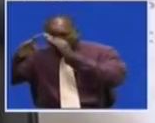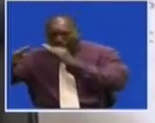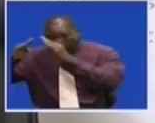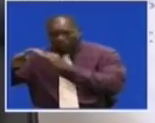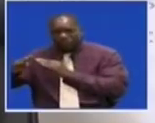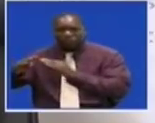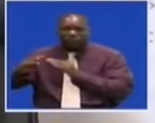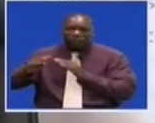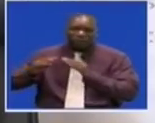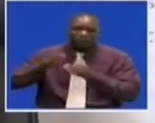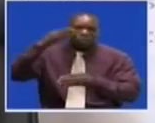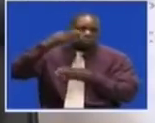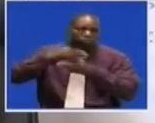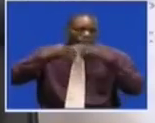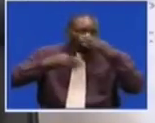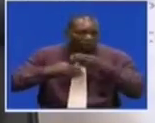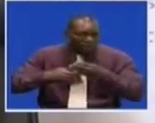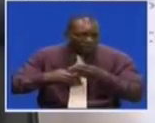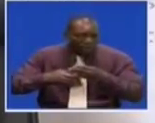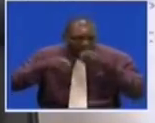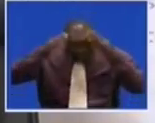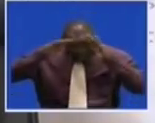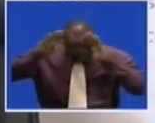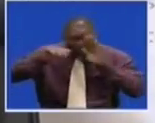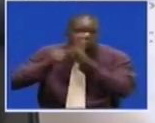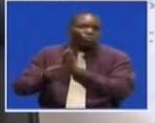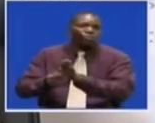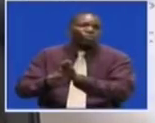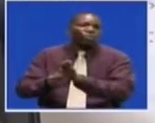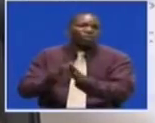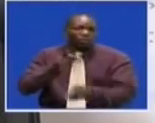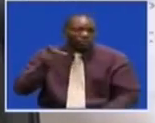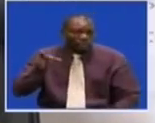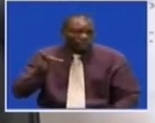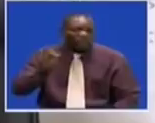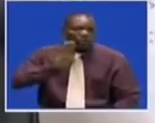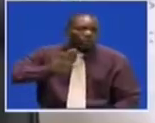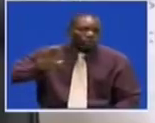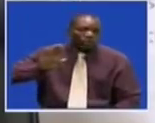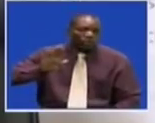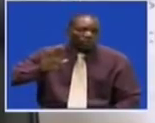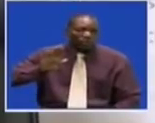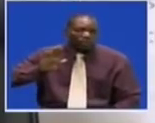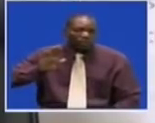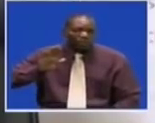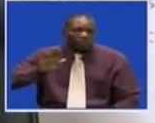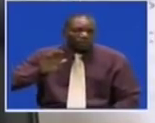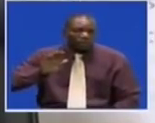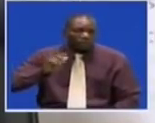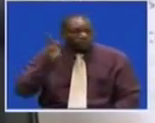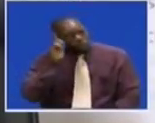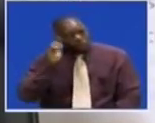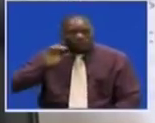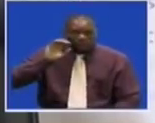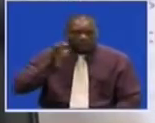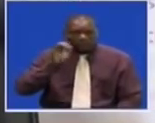have been constructed, purporting to show that the said properties belong to Cheetah Lodges Limited, a